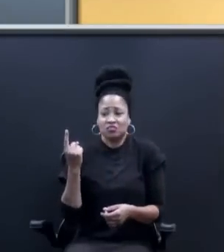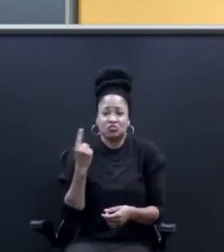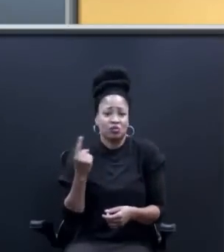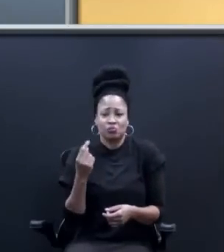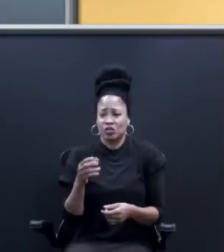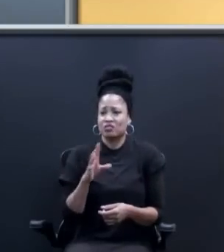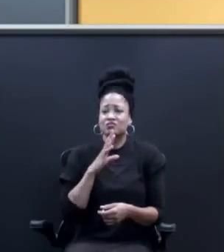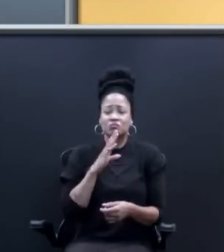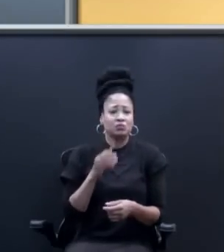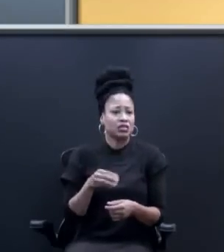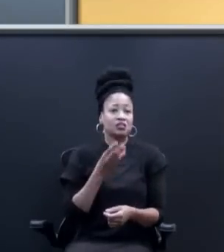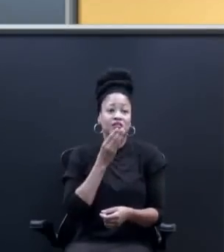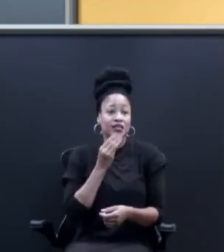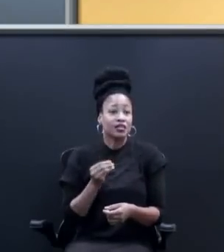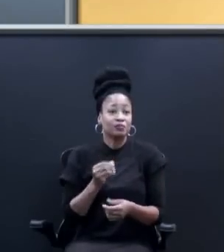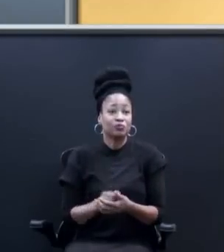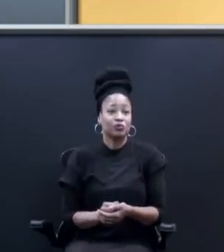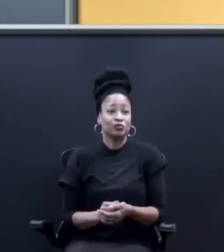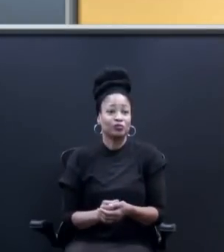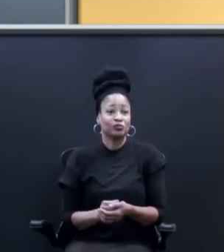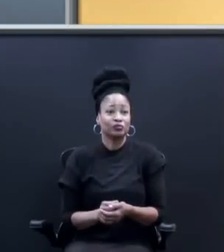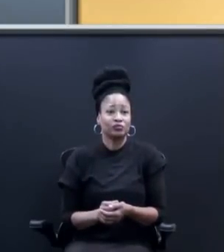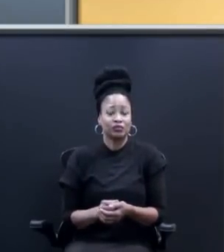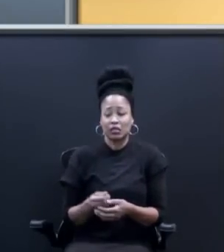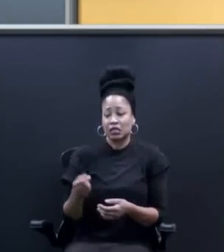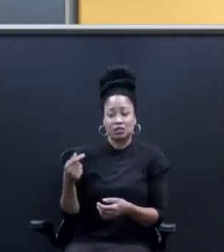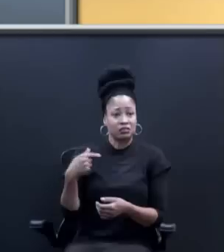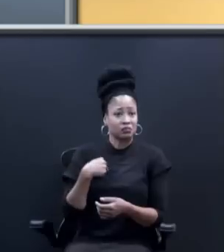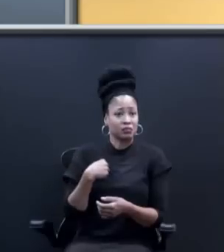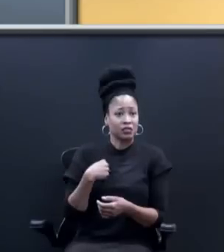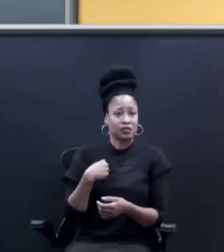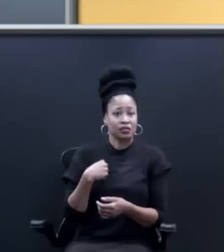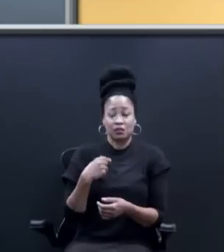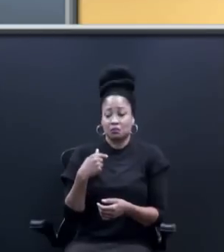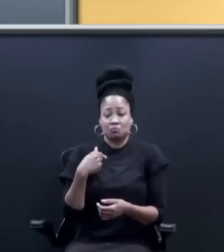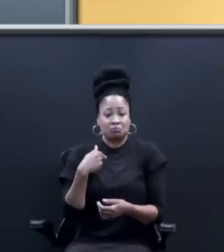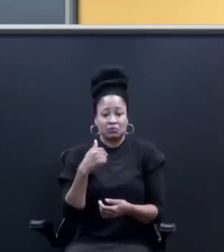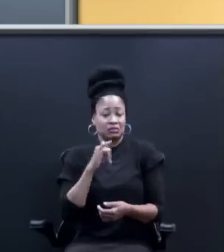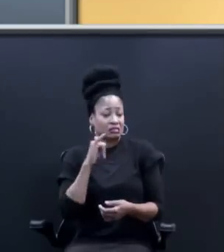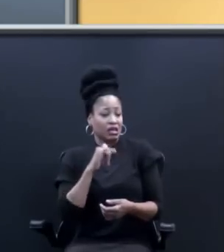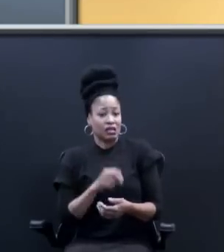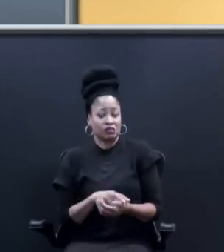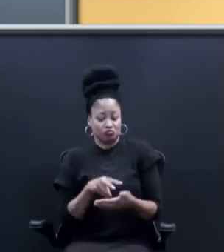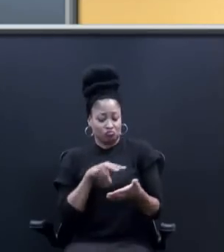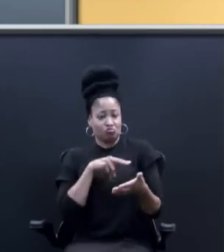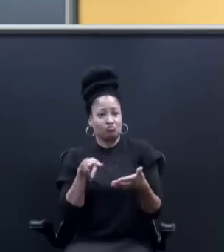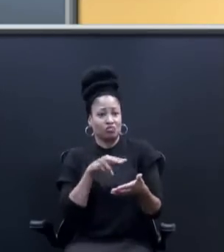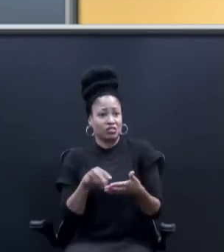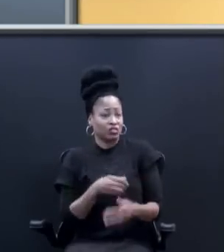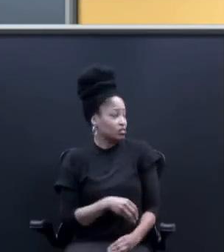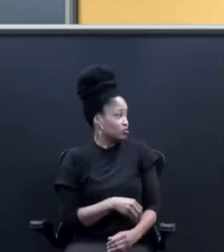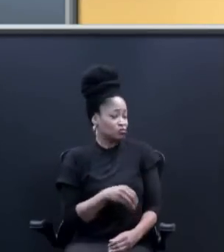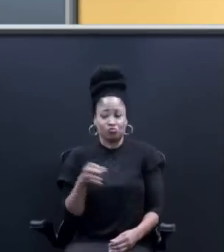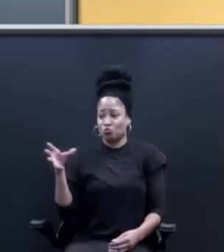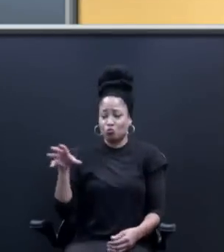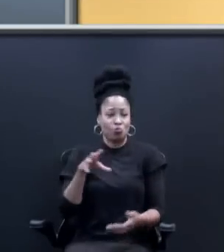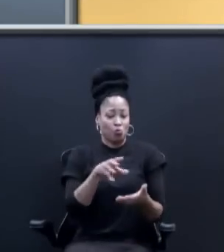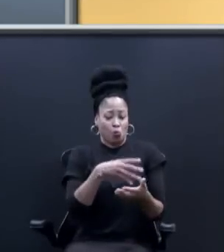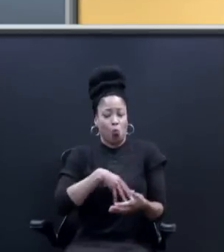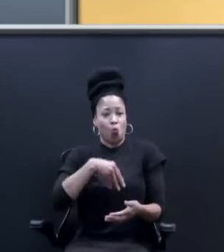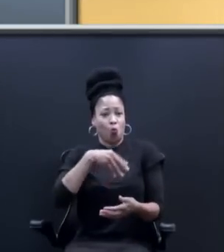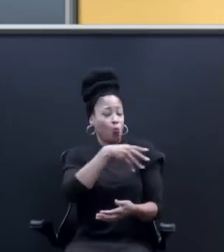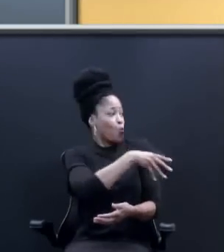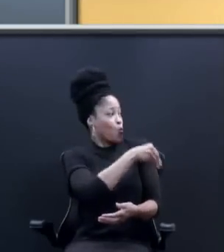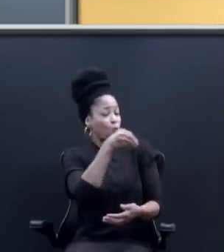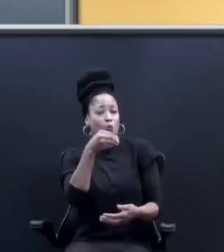me trying to read that whited wall there. Ain't nothing on it. I won't hear nothing. But they was